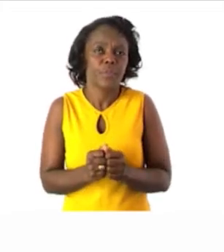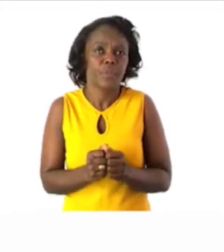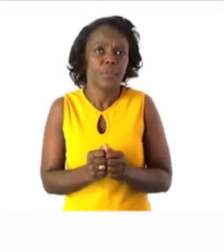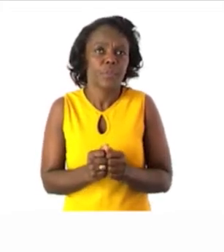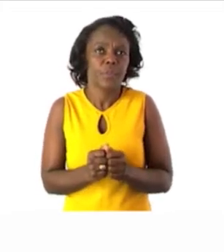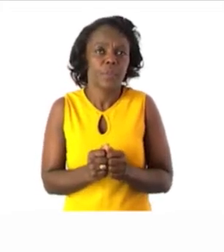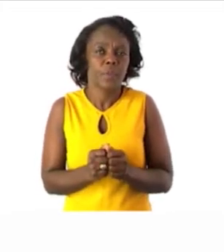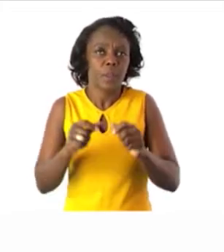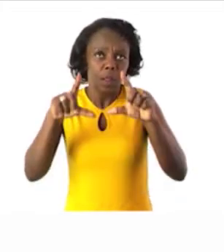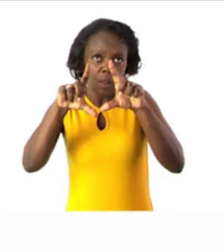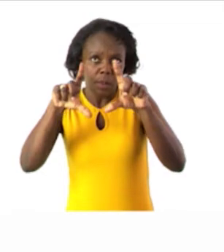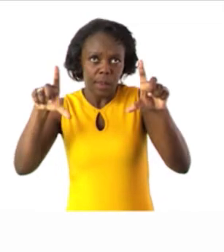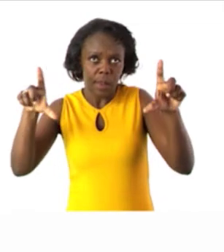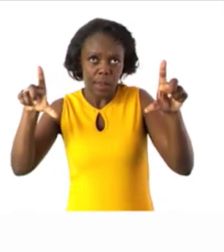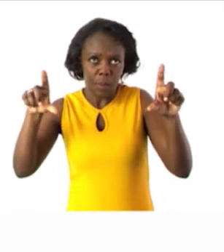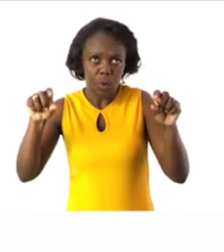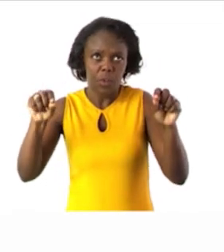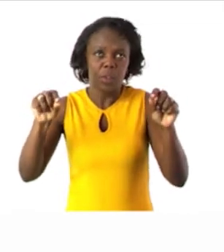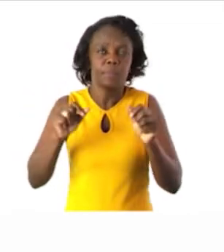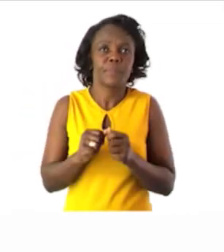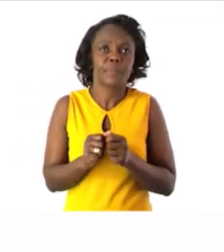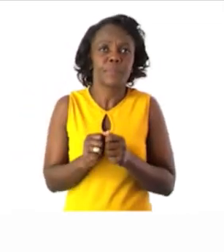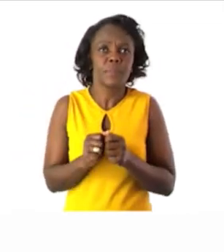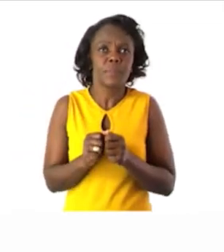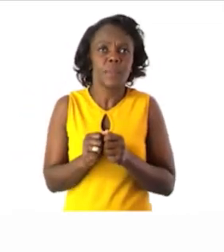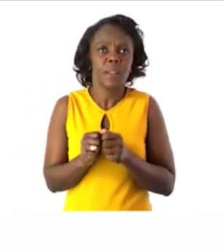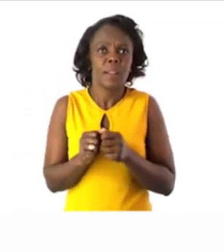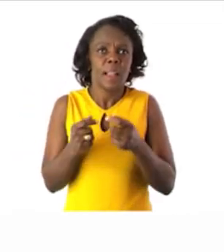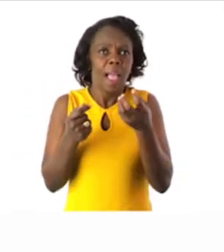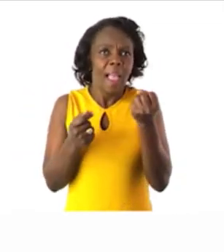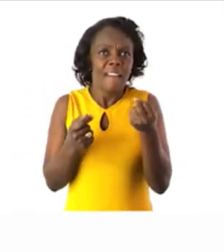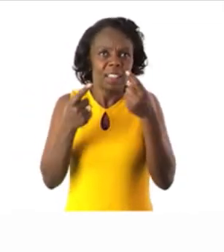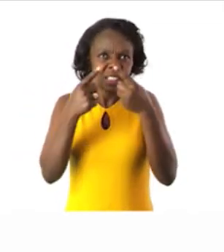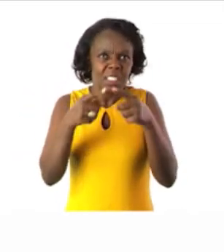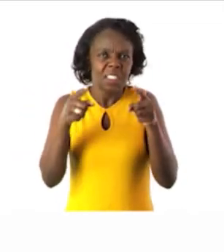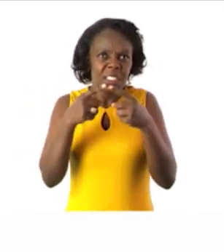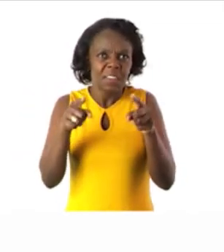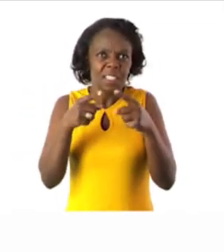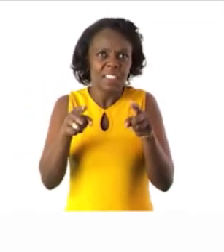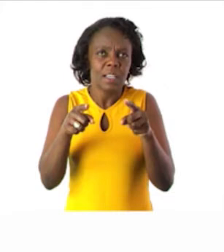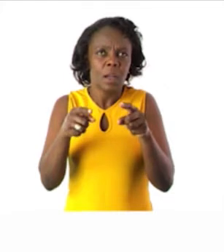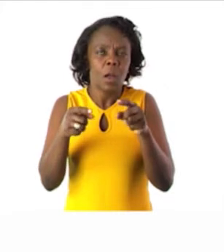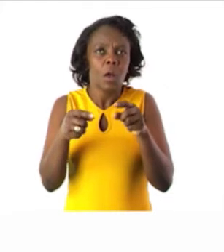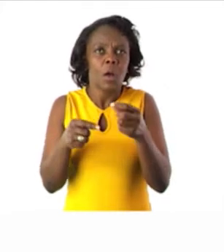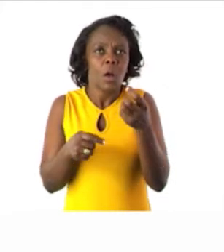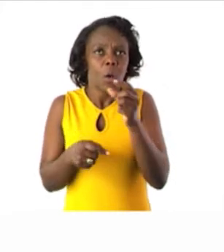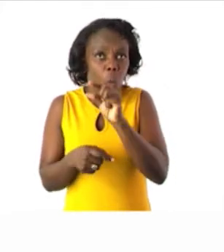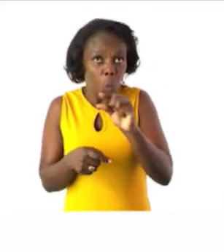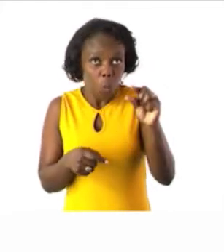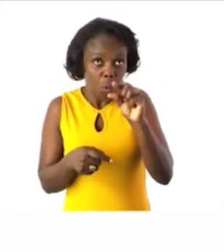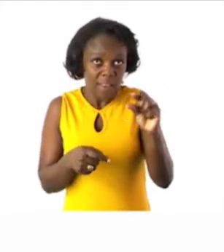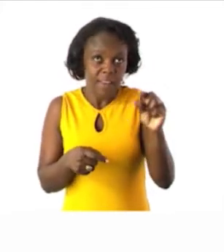to enjoy it while at home. We have the words there. They are having the t and h sound.